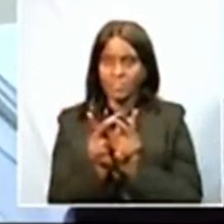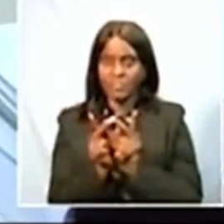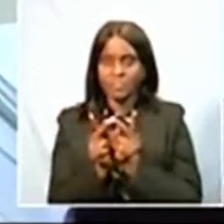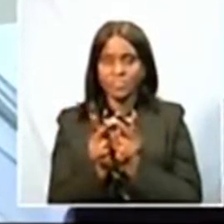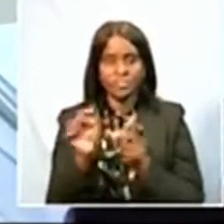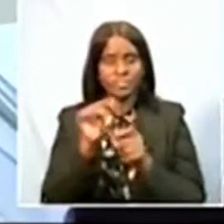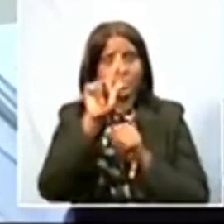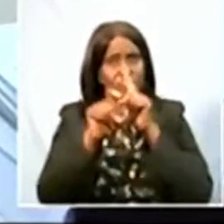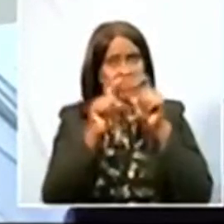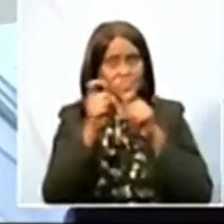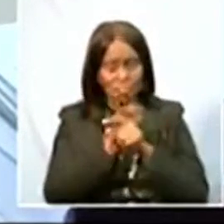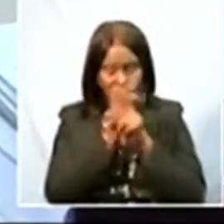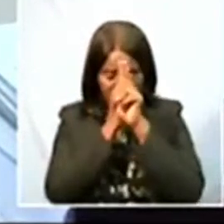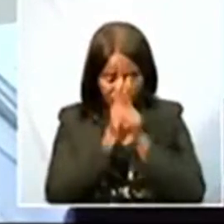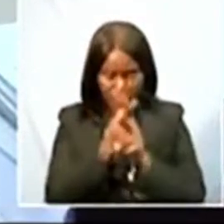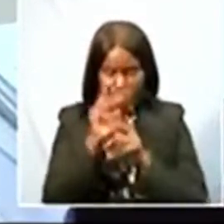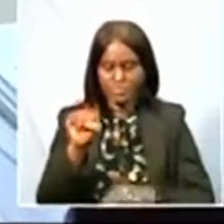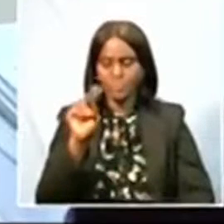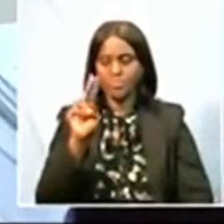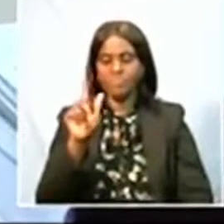The question from Honorable Mulunda: